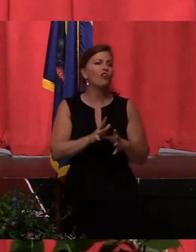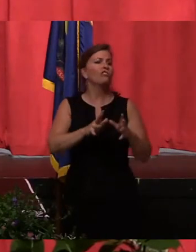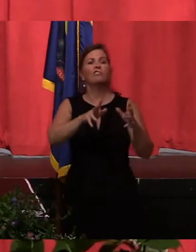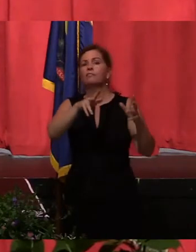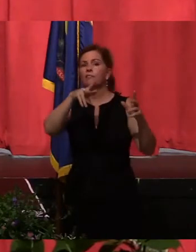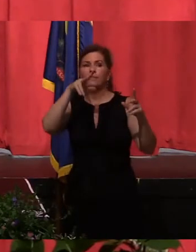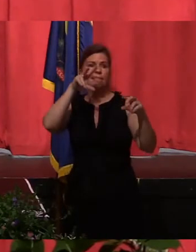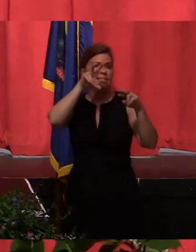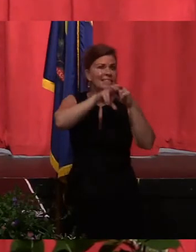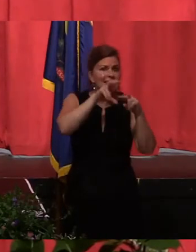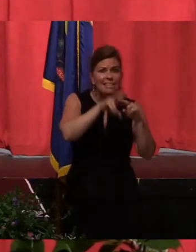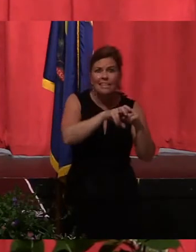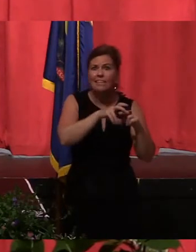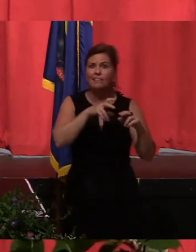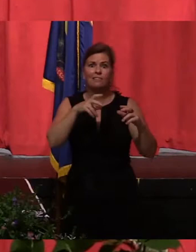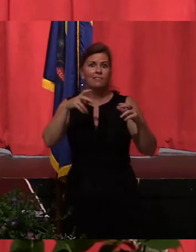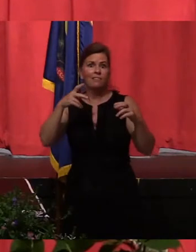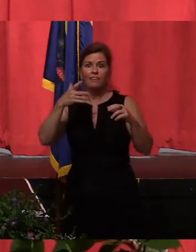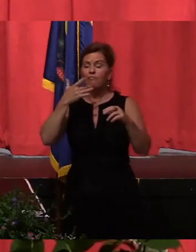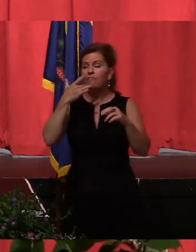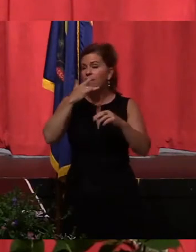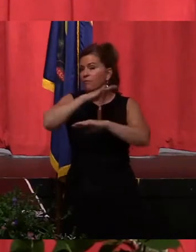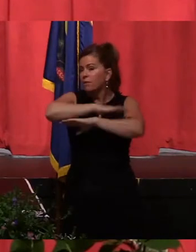too loud, or your favorite lab table.